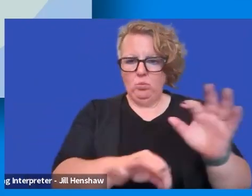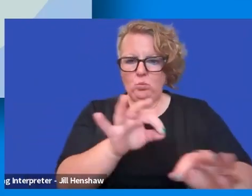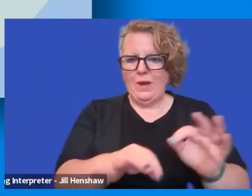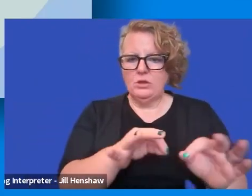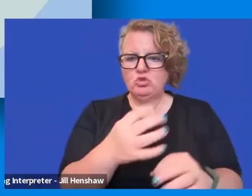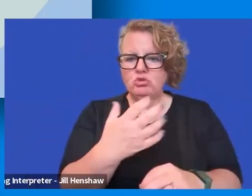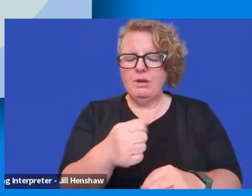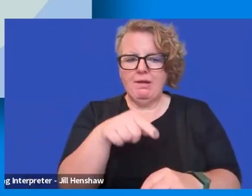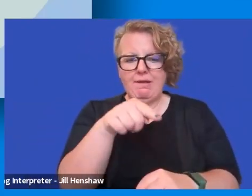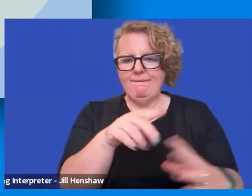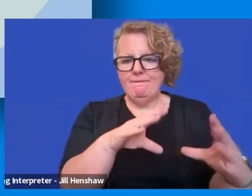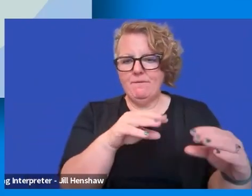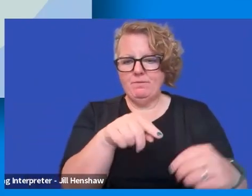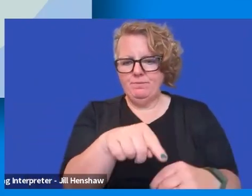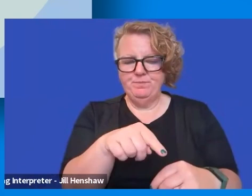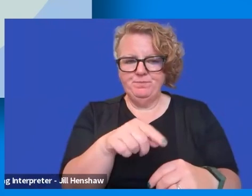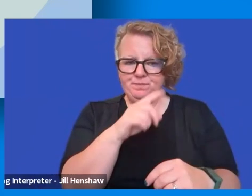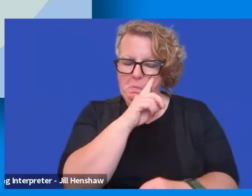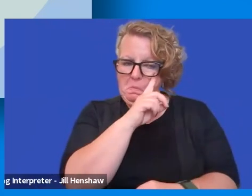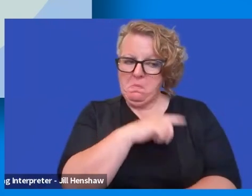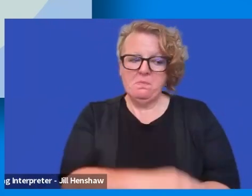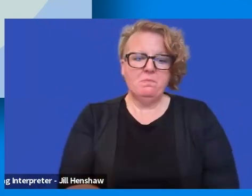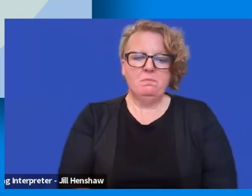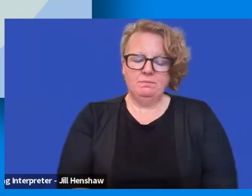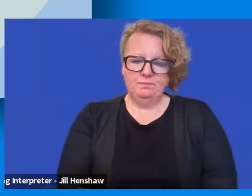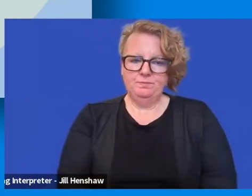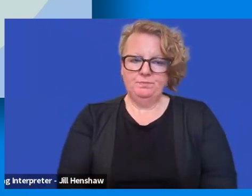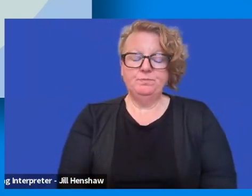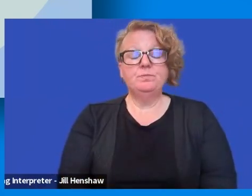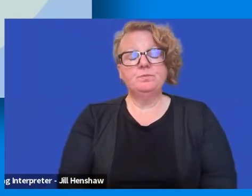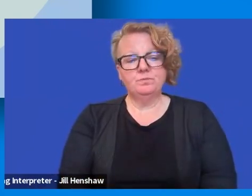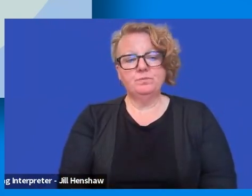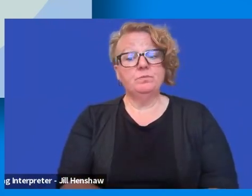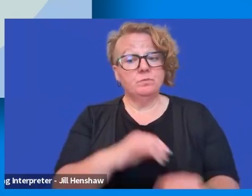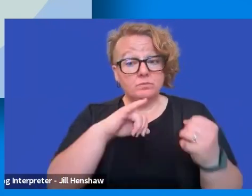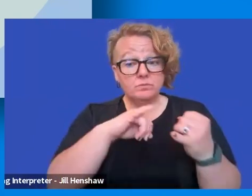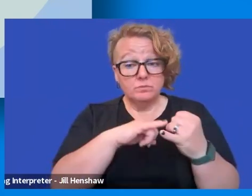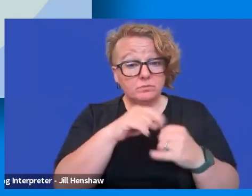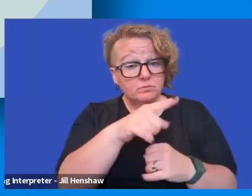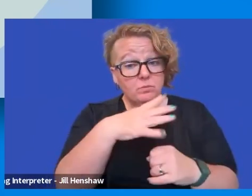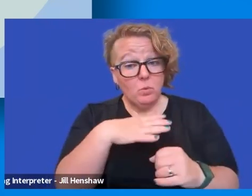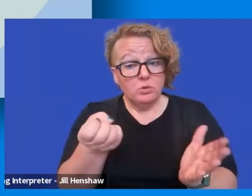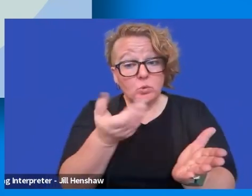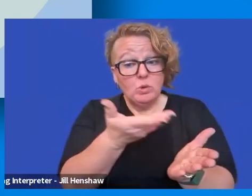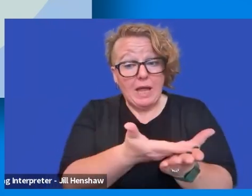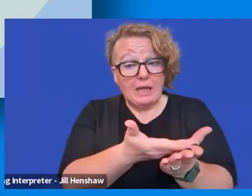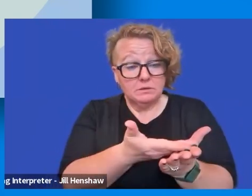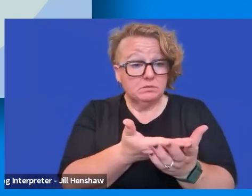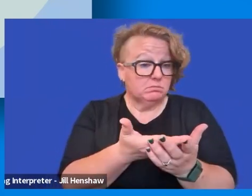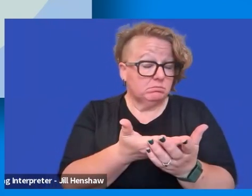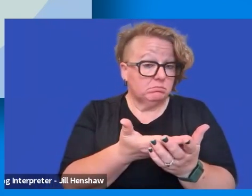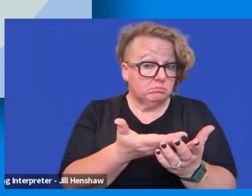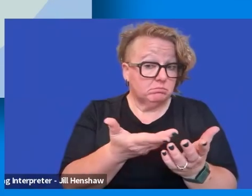available in the Q&A session that we'll turn to in a moment. But just before I do so, Steffi, is there anything you want to add by way of concluding